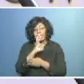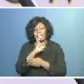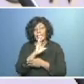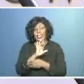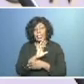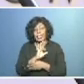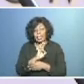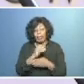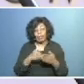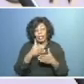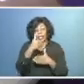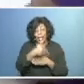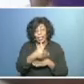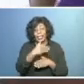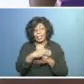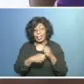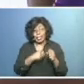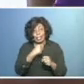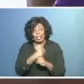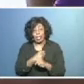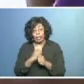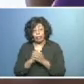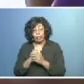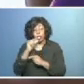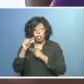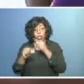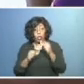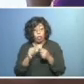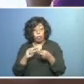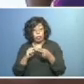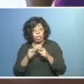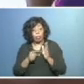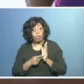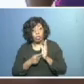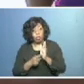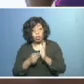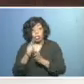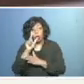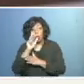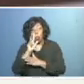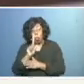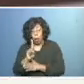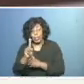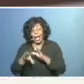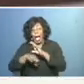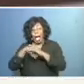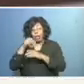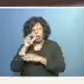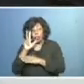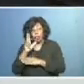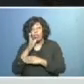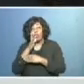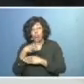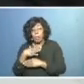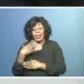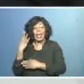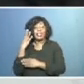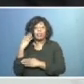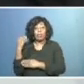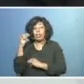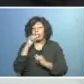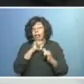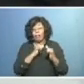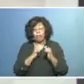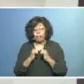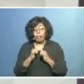467 the following year. Global data illustrates that one in three women reportedly experience violence, with a third between